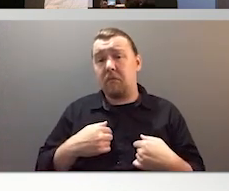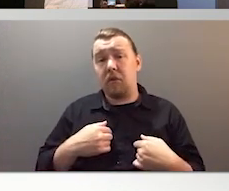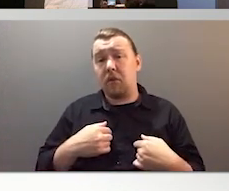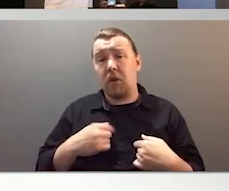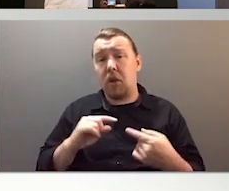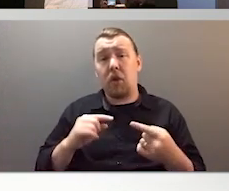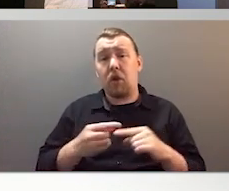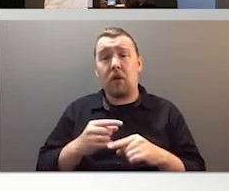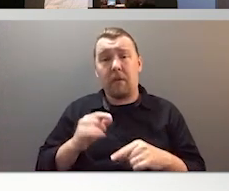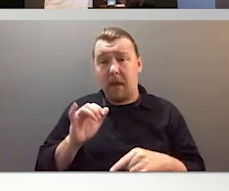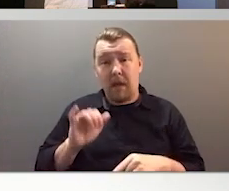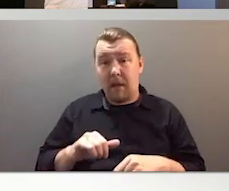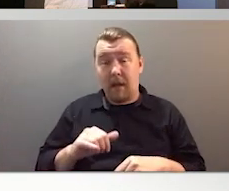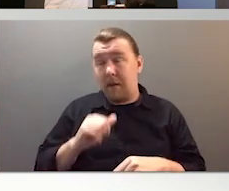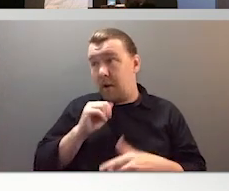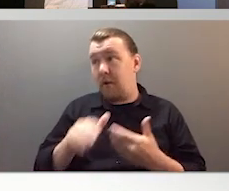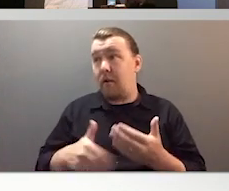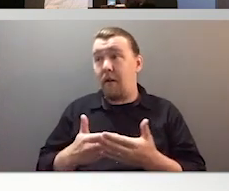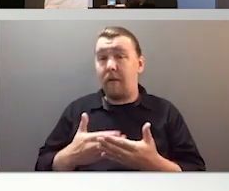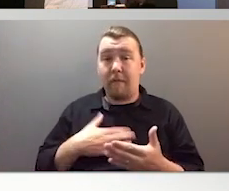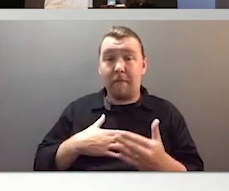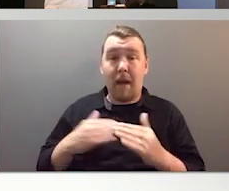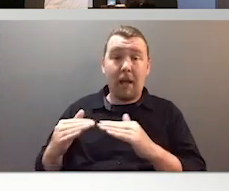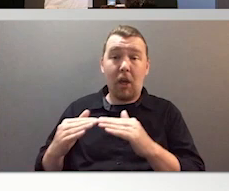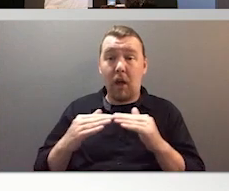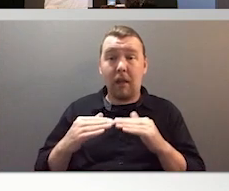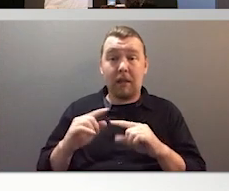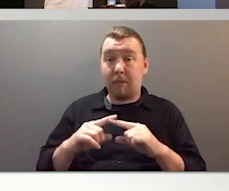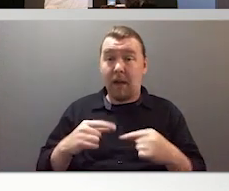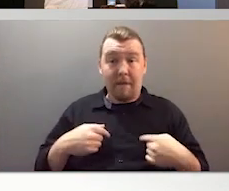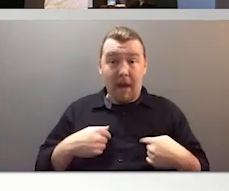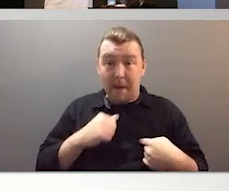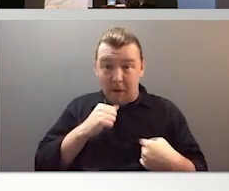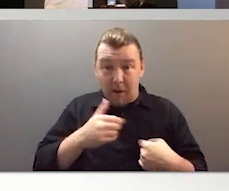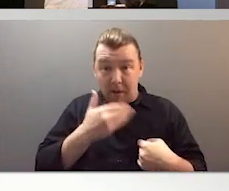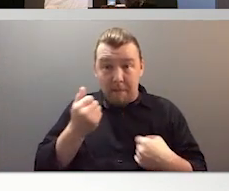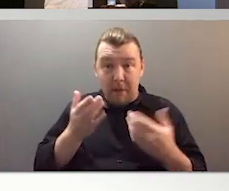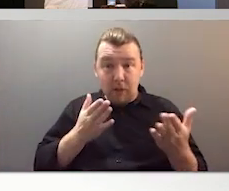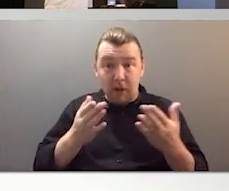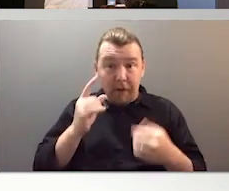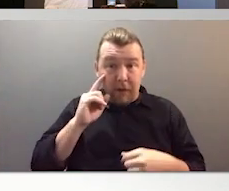else. Because I'm not for everybody. I know that. So